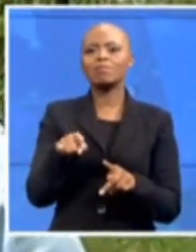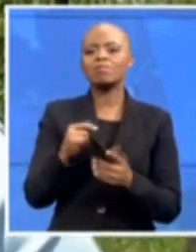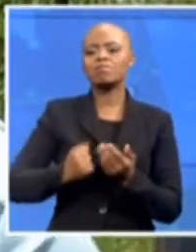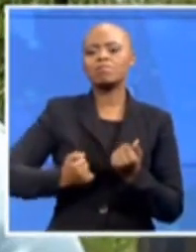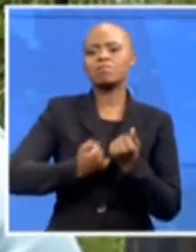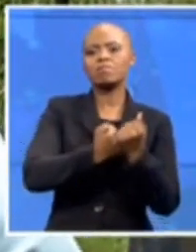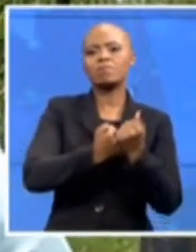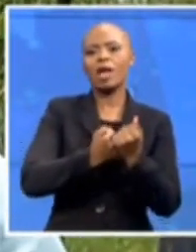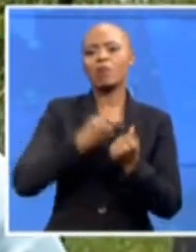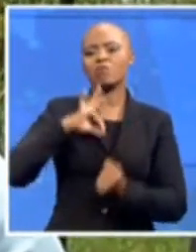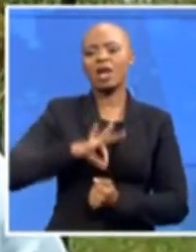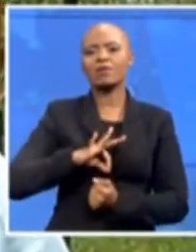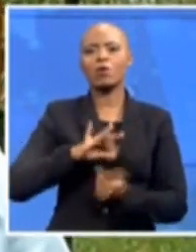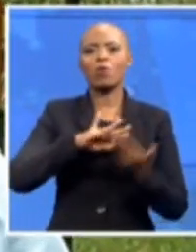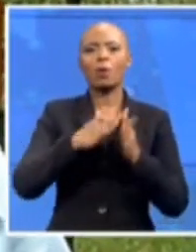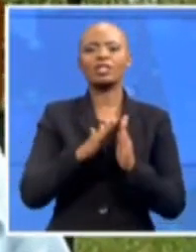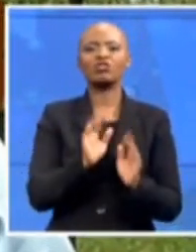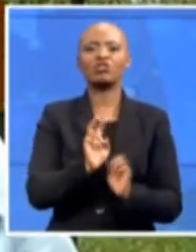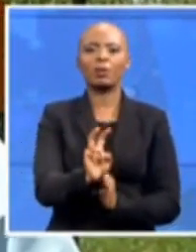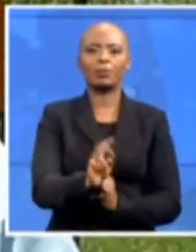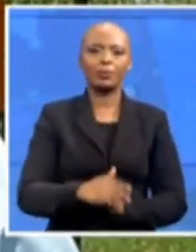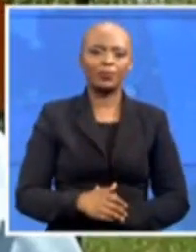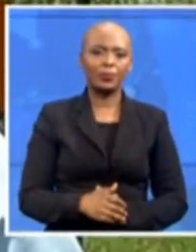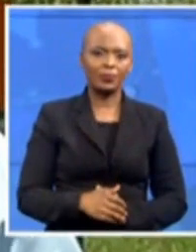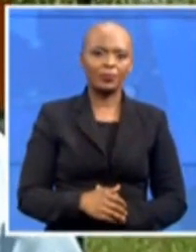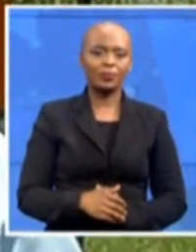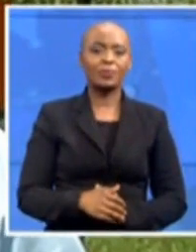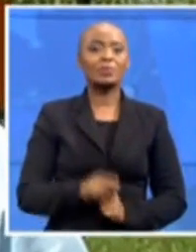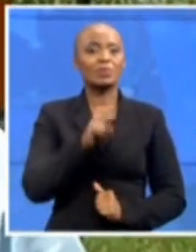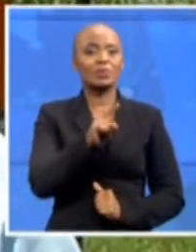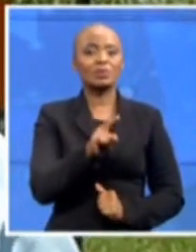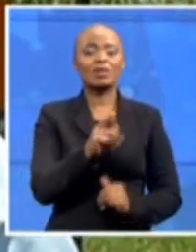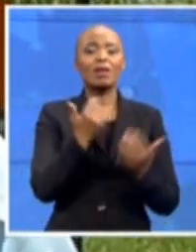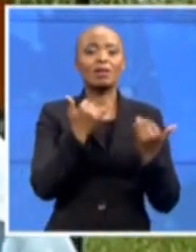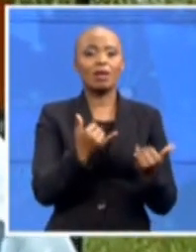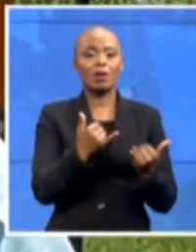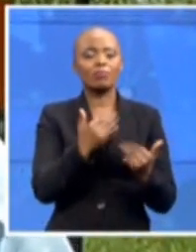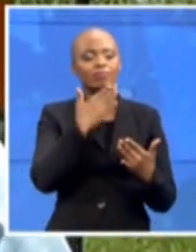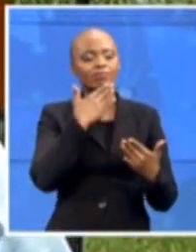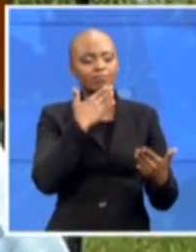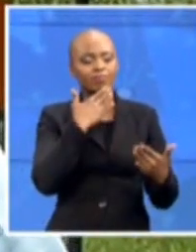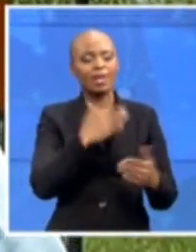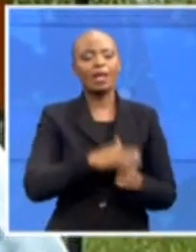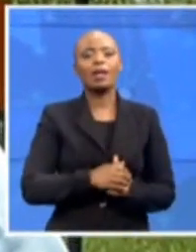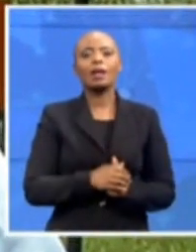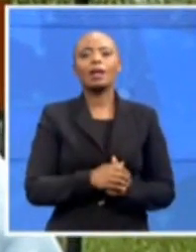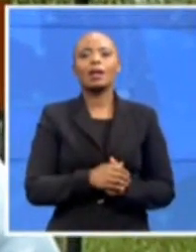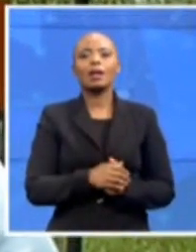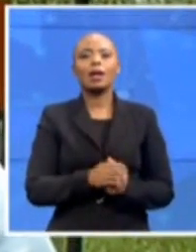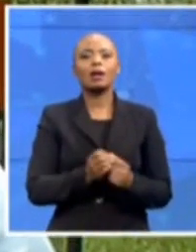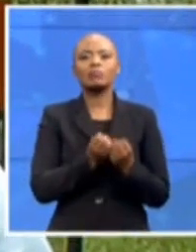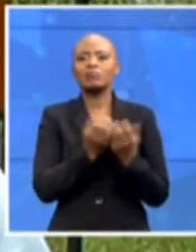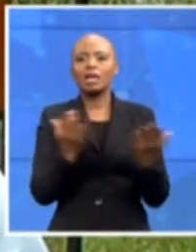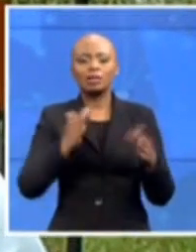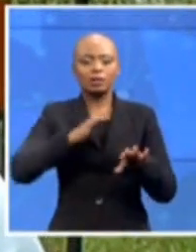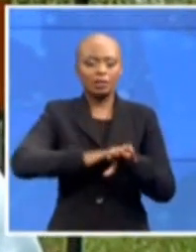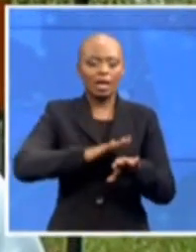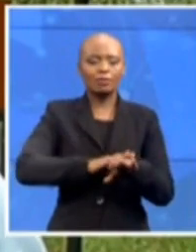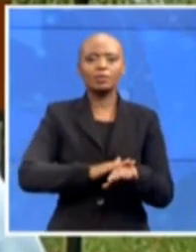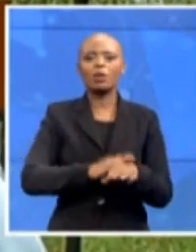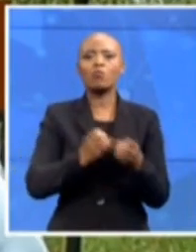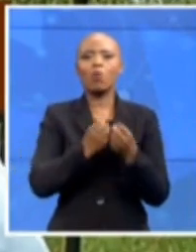Yeah, thank you so much, Blaine. How many times have you and I spoken about lack of water in the province? I guess you've lost count.